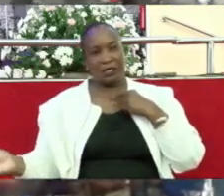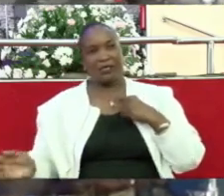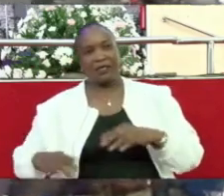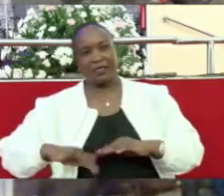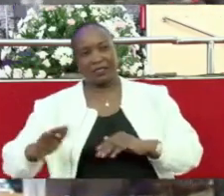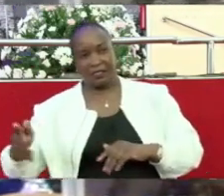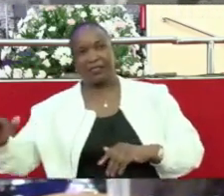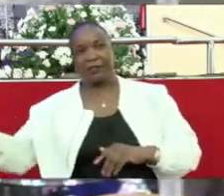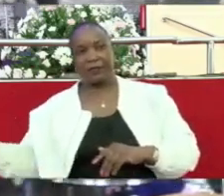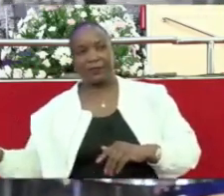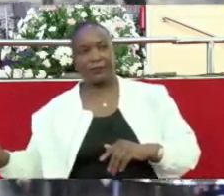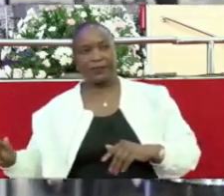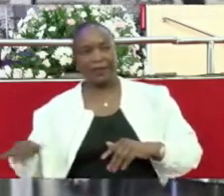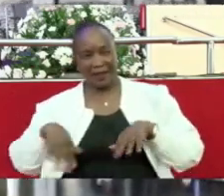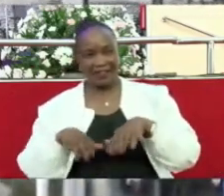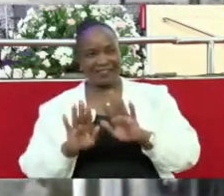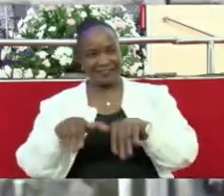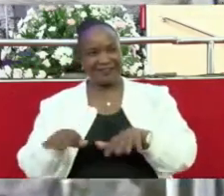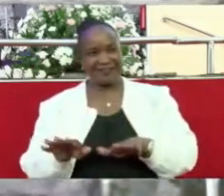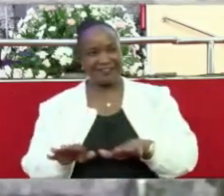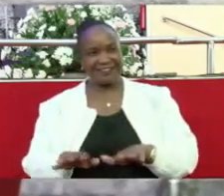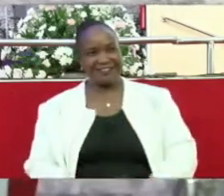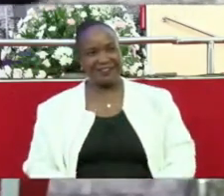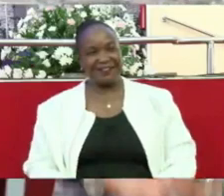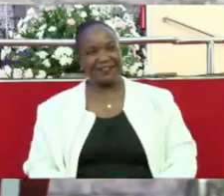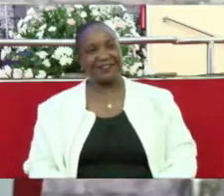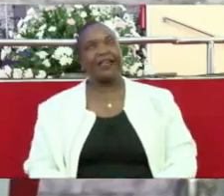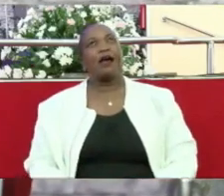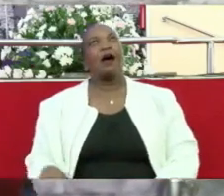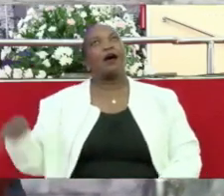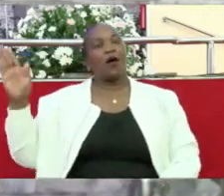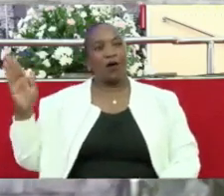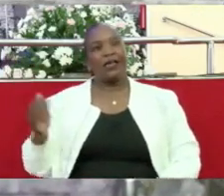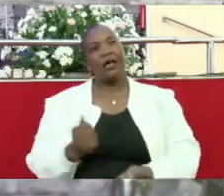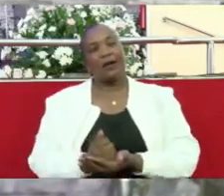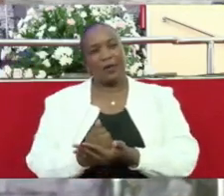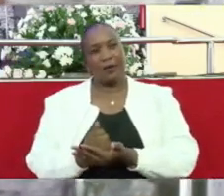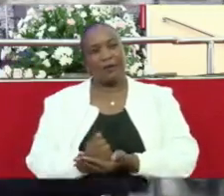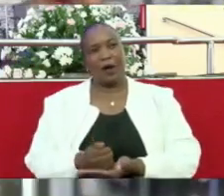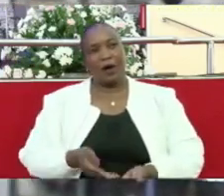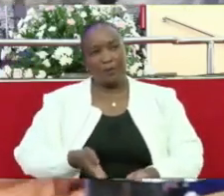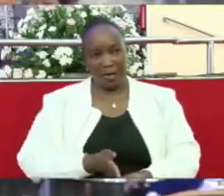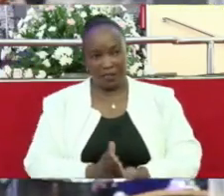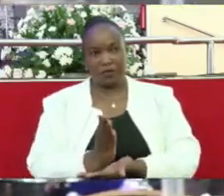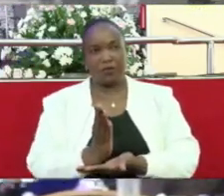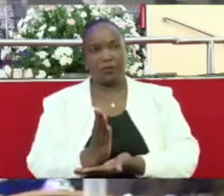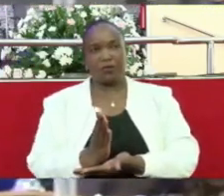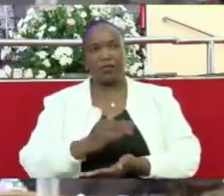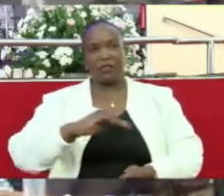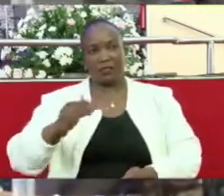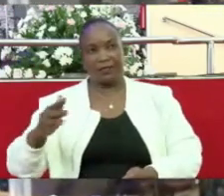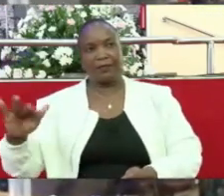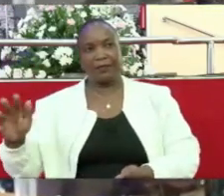Kulikuwa na Bahari Sham. Bahari Sham. The Lord wanted to help them cross over. Mungu alitaka kuwasaidia. But when they stood at that point